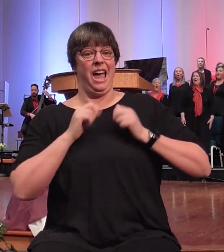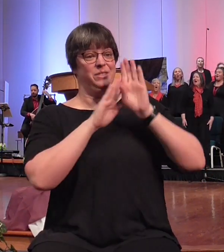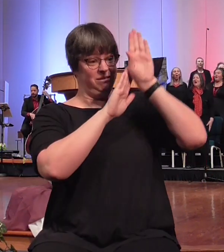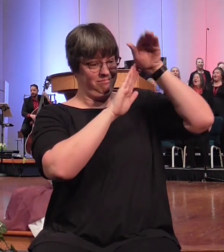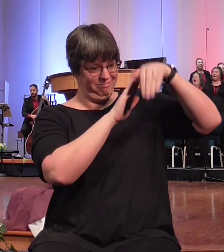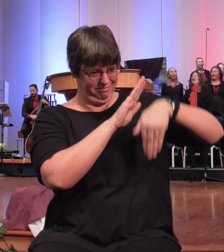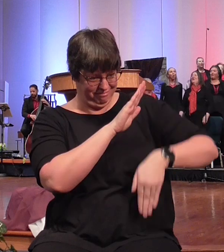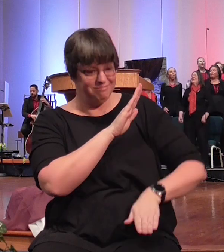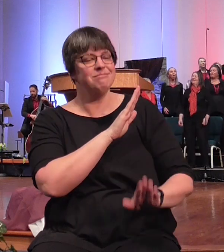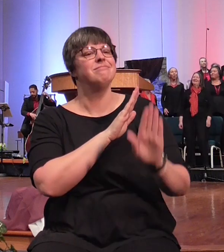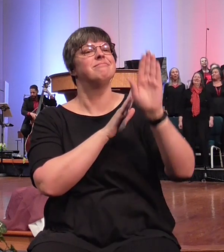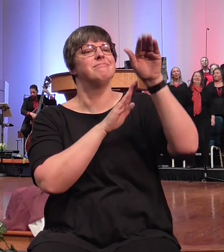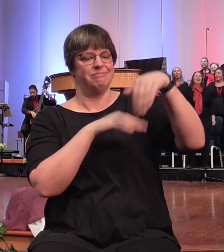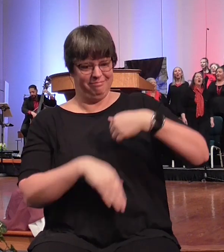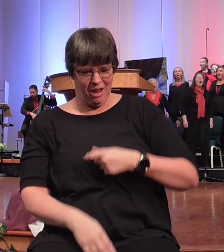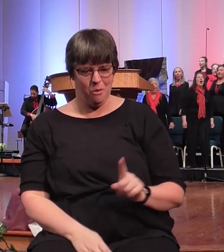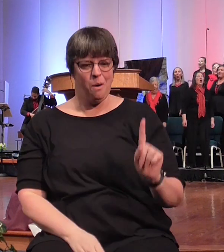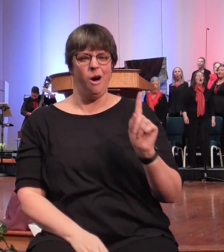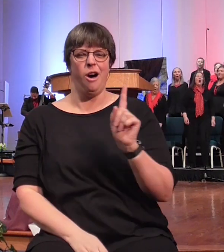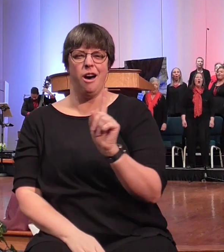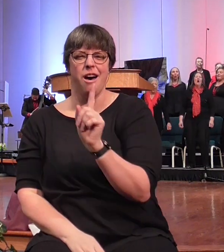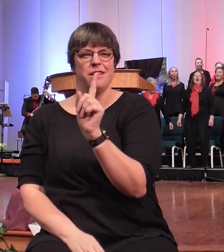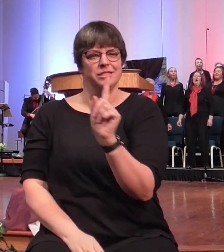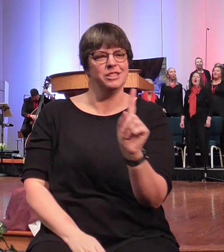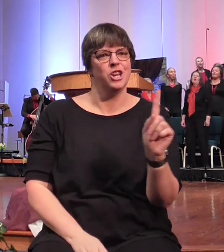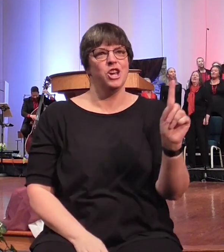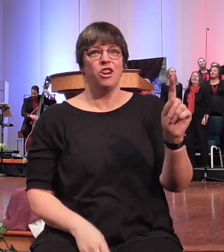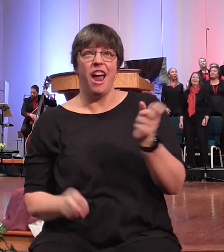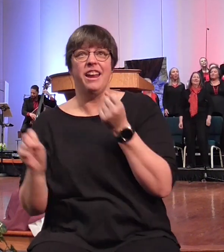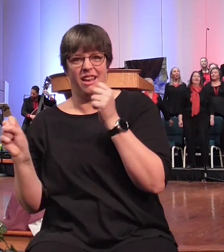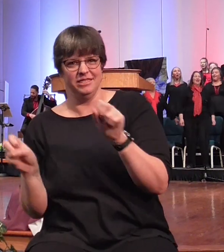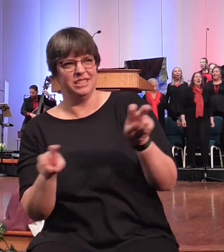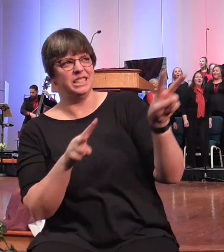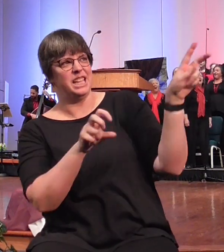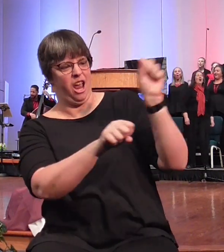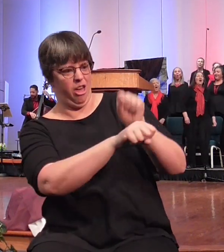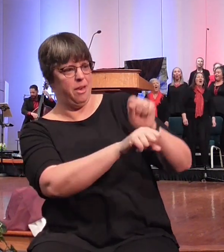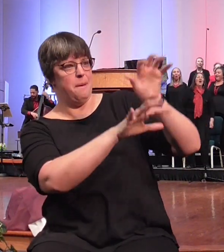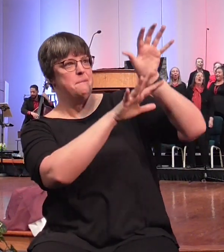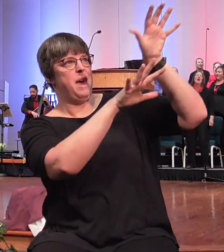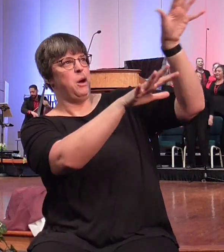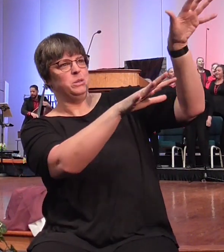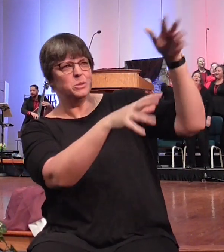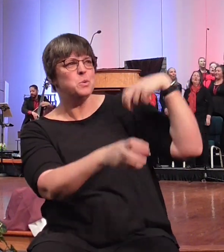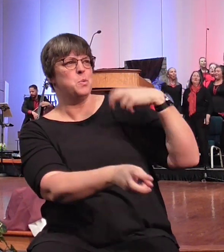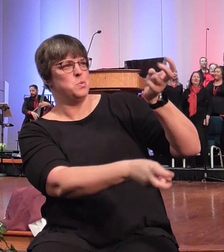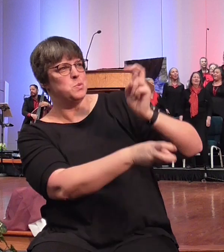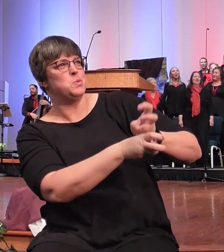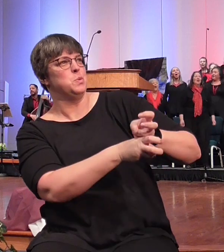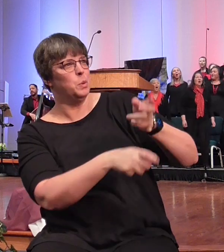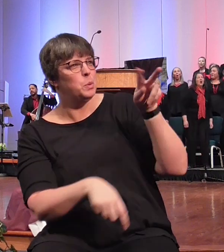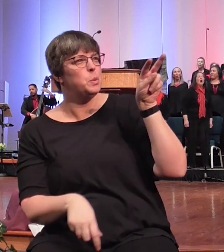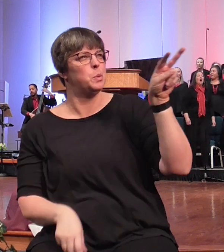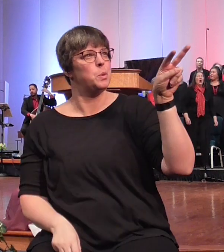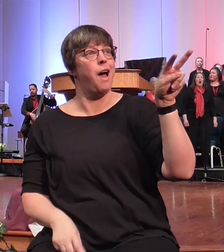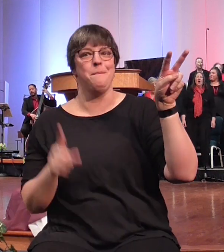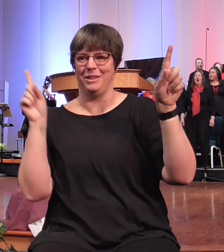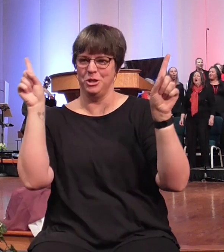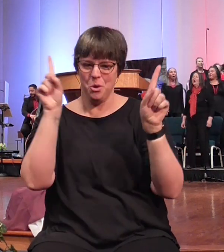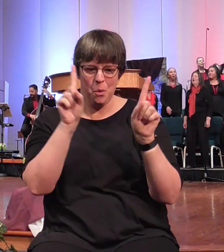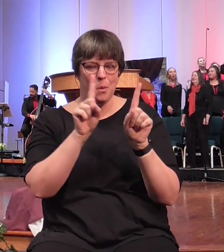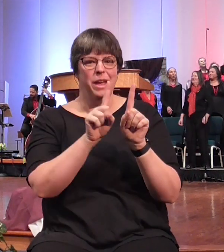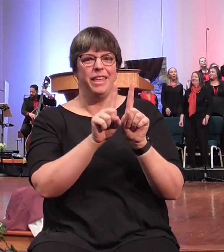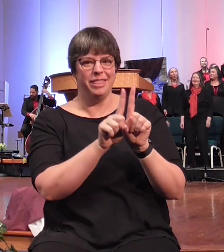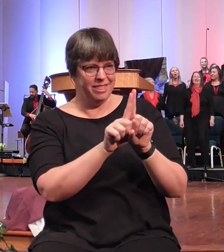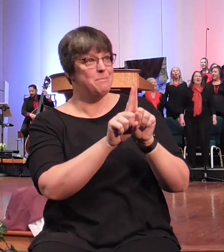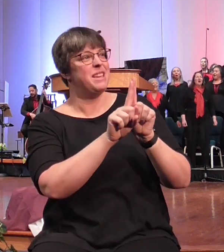I wander, turn to mountains that I can't climb. Oh, you are with